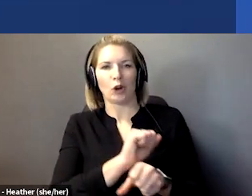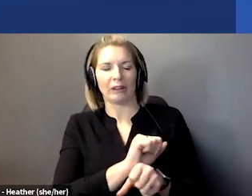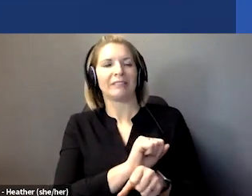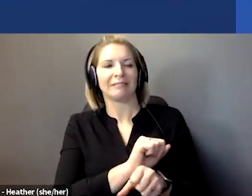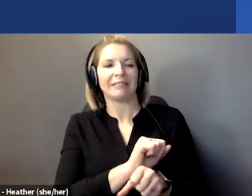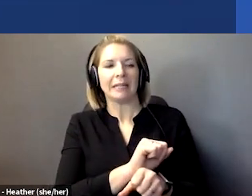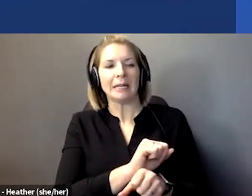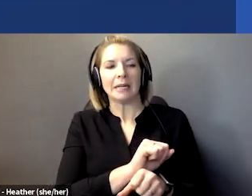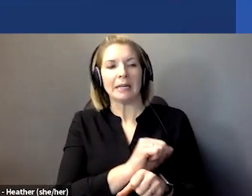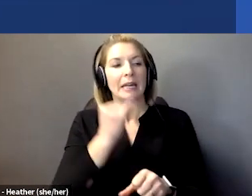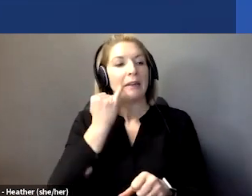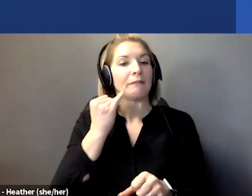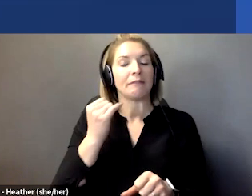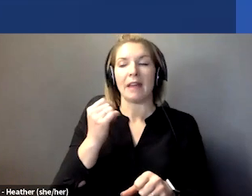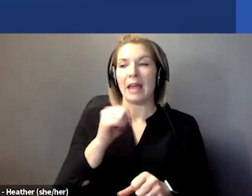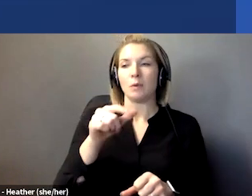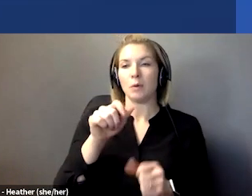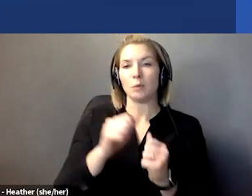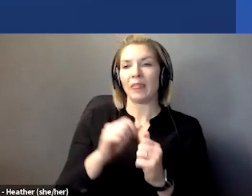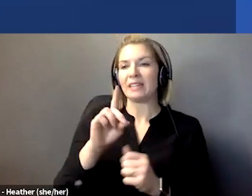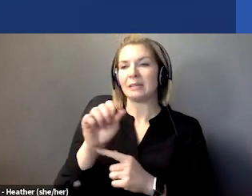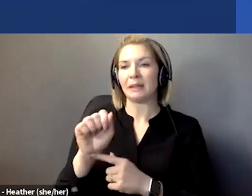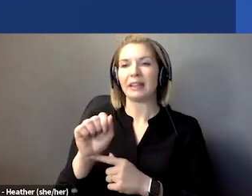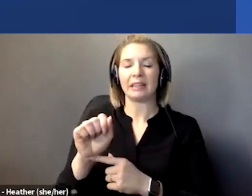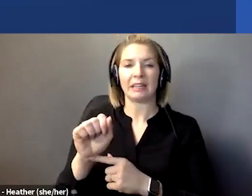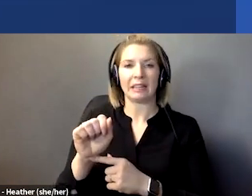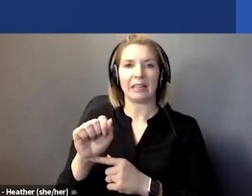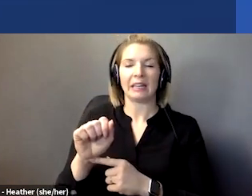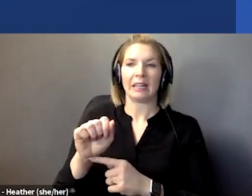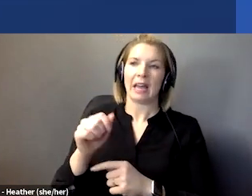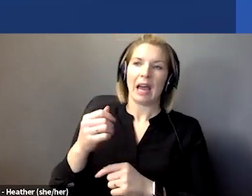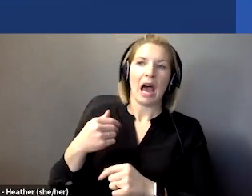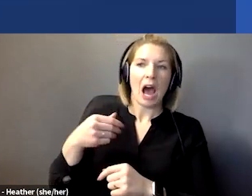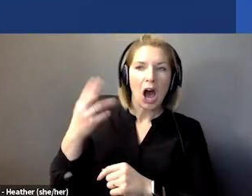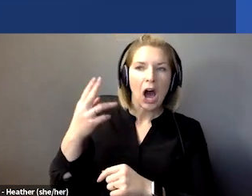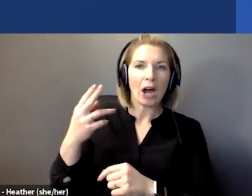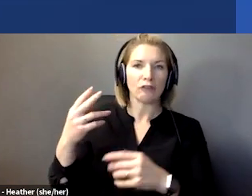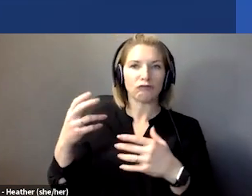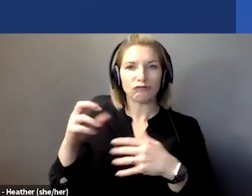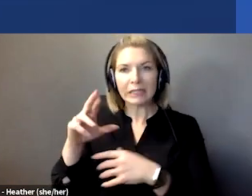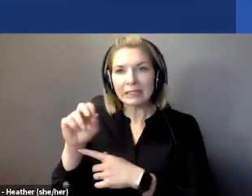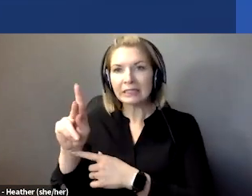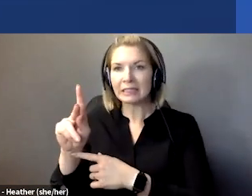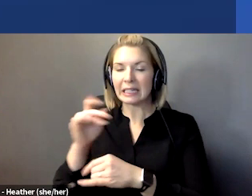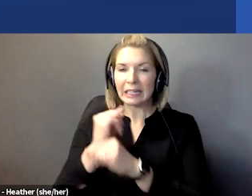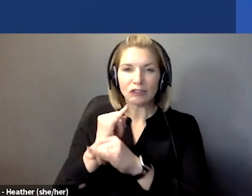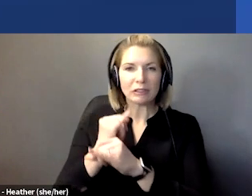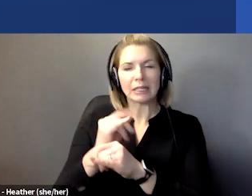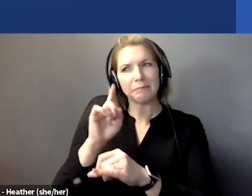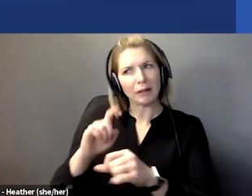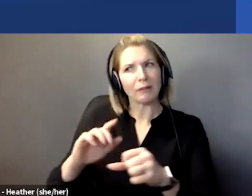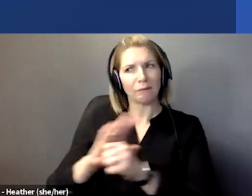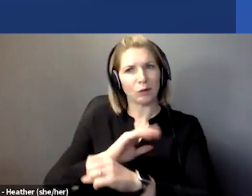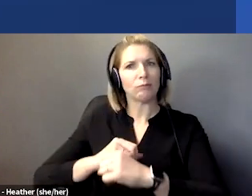with disabilities who are working in high-risk industries are protected. And I think those are critical, especially with an emerging